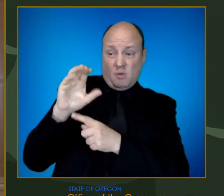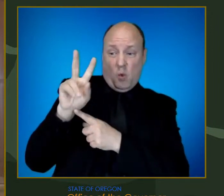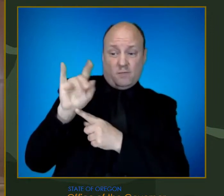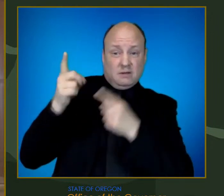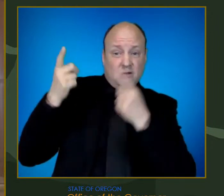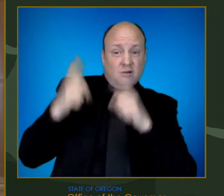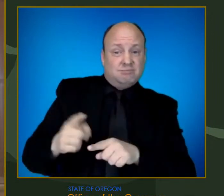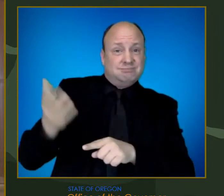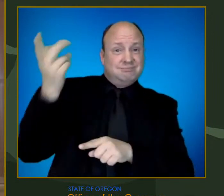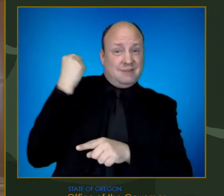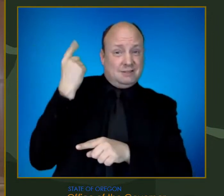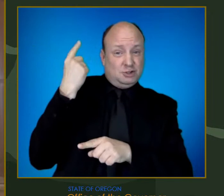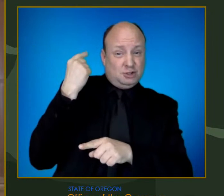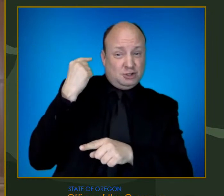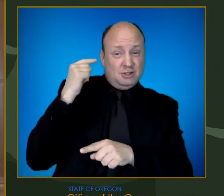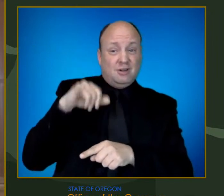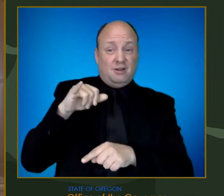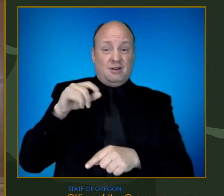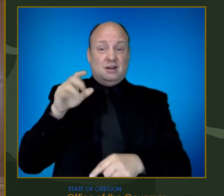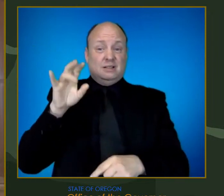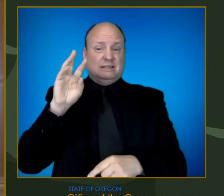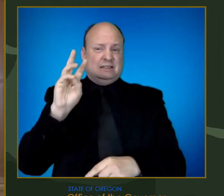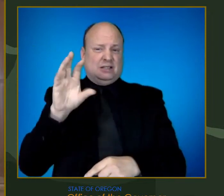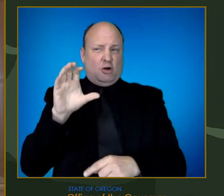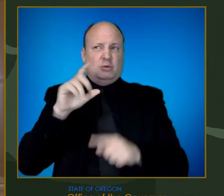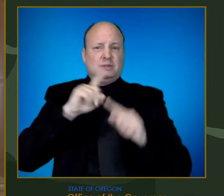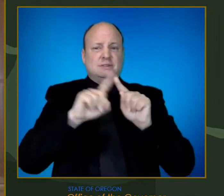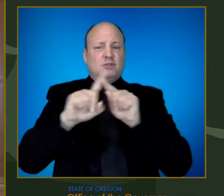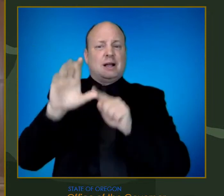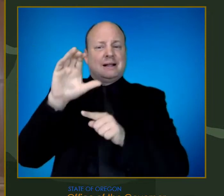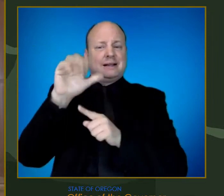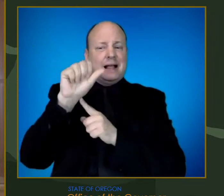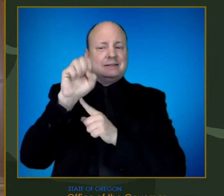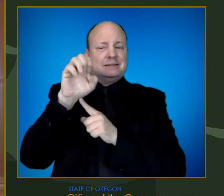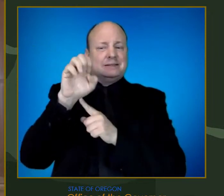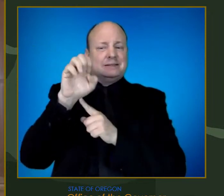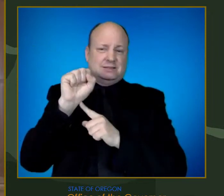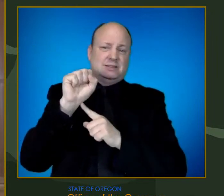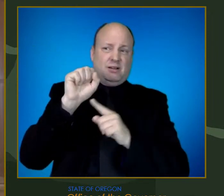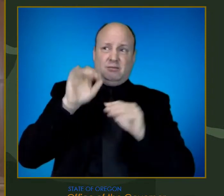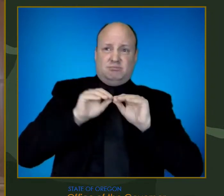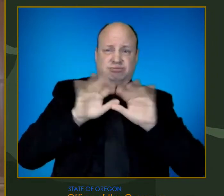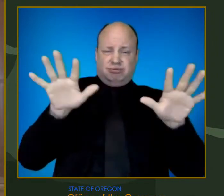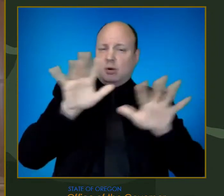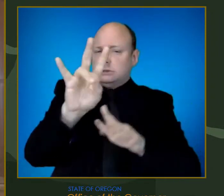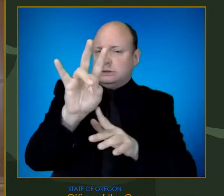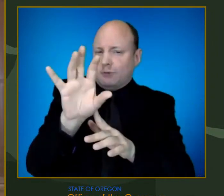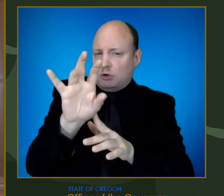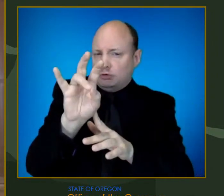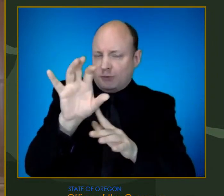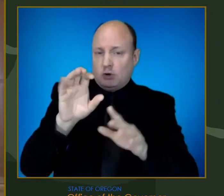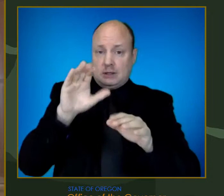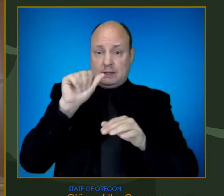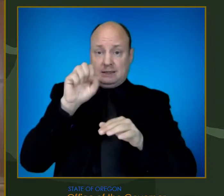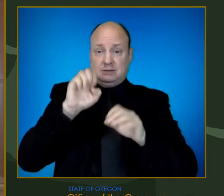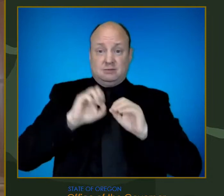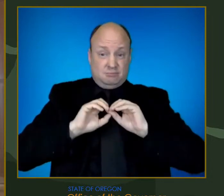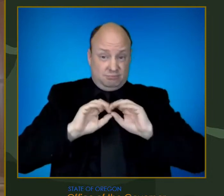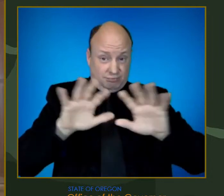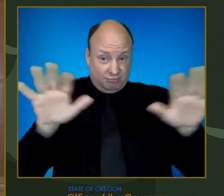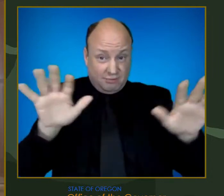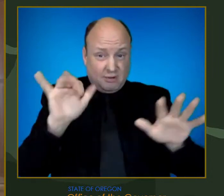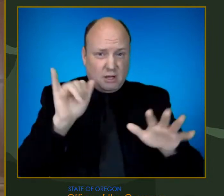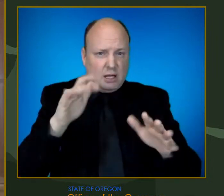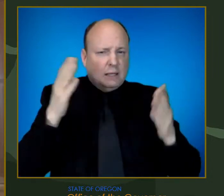cases, it's clear that this virus is persistent and it's stubborn. While we've flattened the curve again and